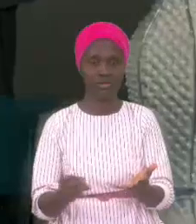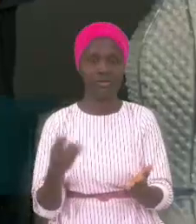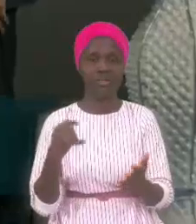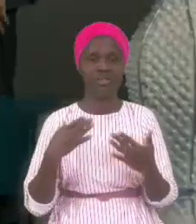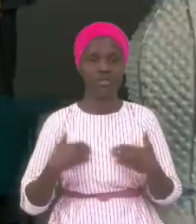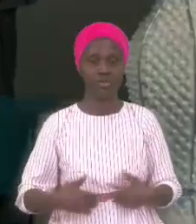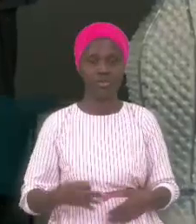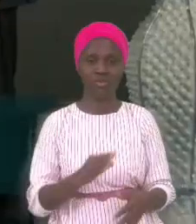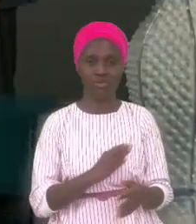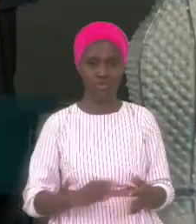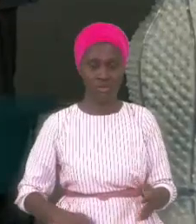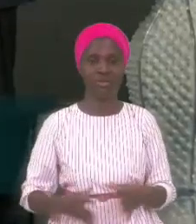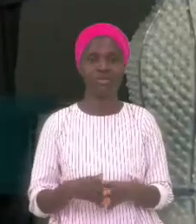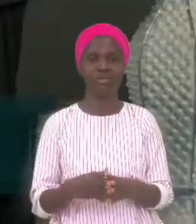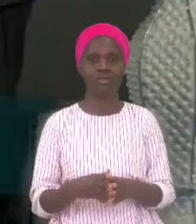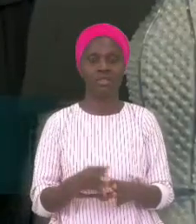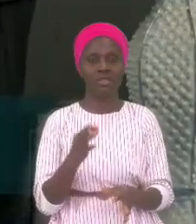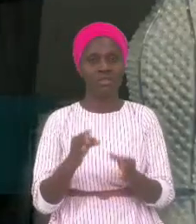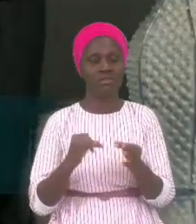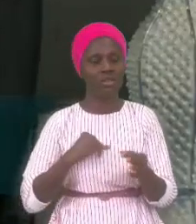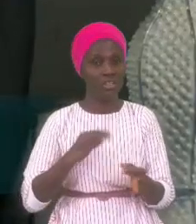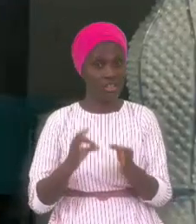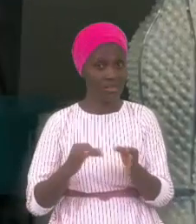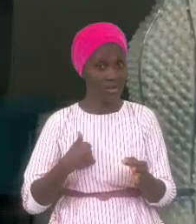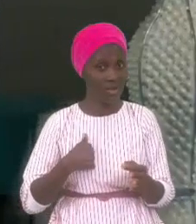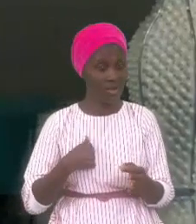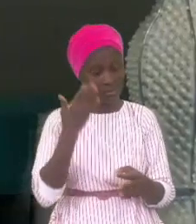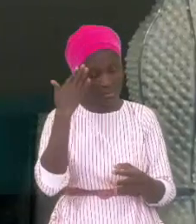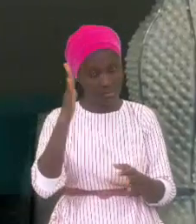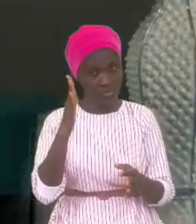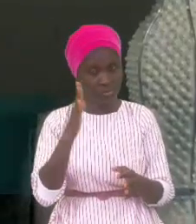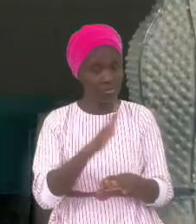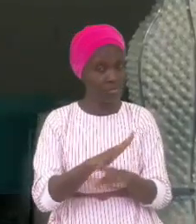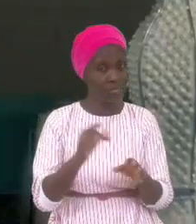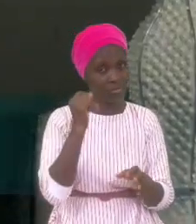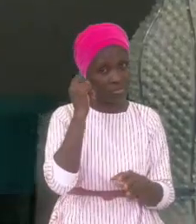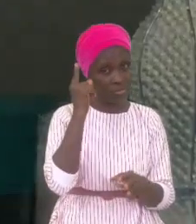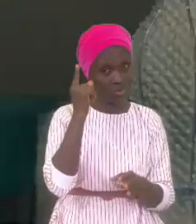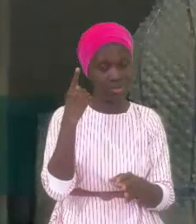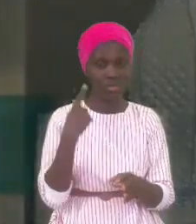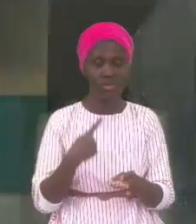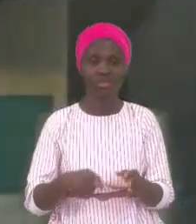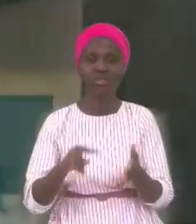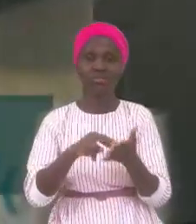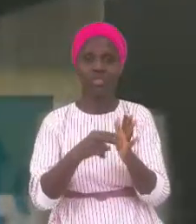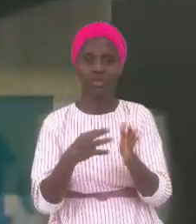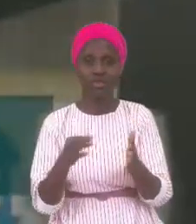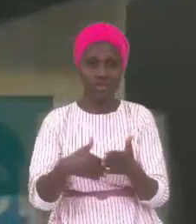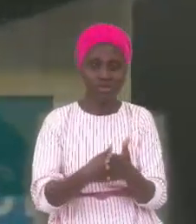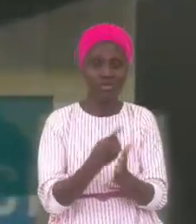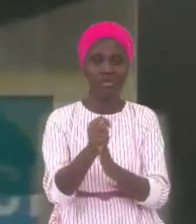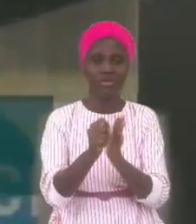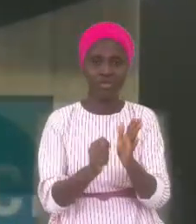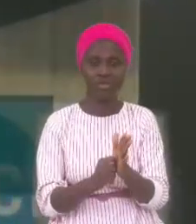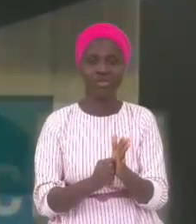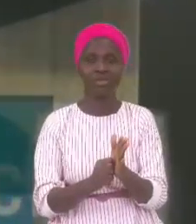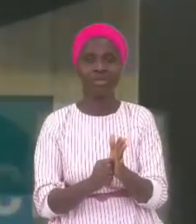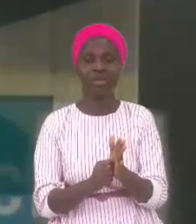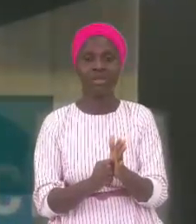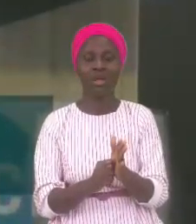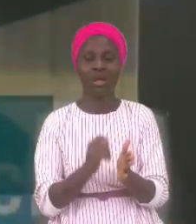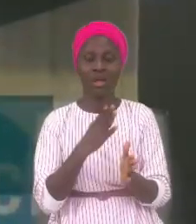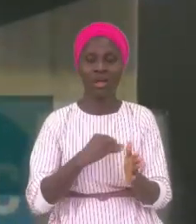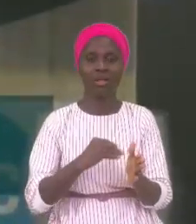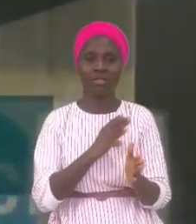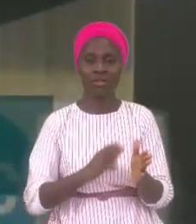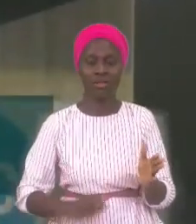body of Christ is, if I don't understand the concept of the New Testament and the concept of Christ himself as